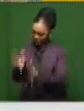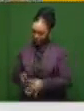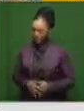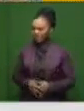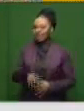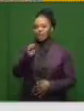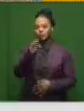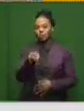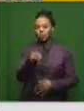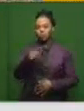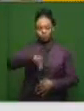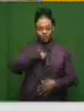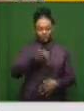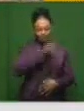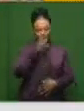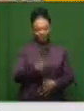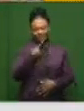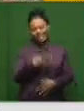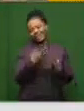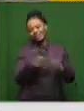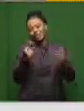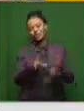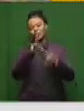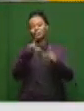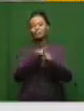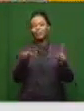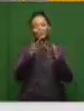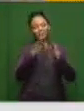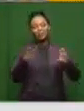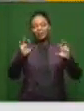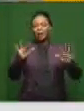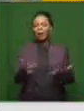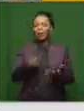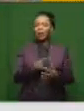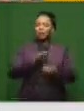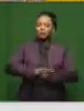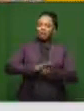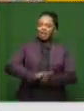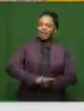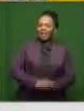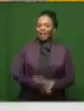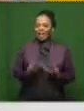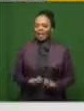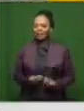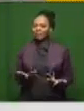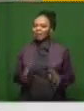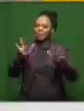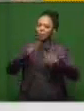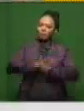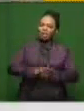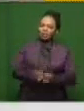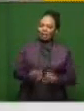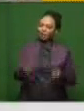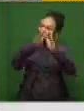we are free to choose this. How much freedom do we have when these kind of pressures are put onto a population and a global